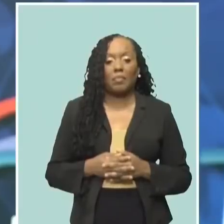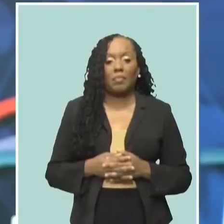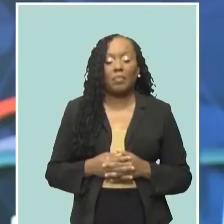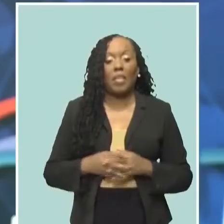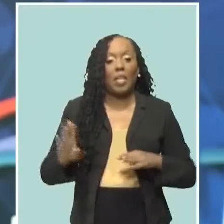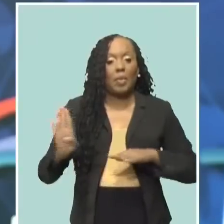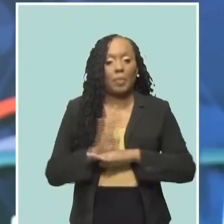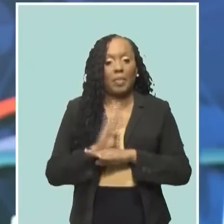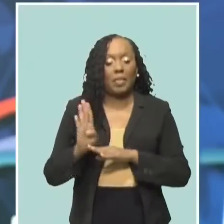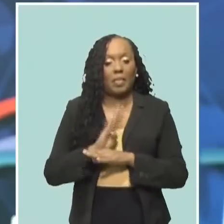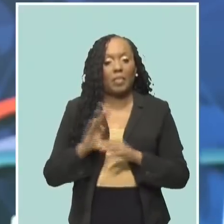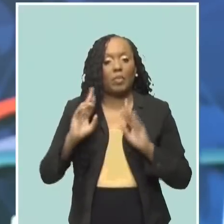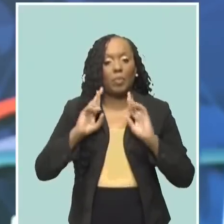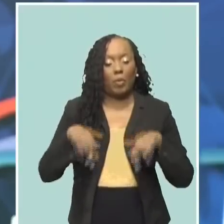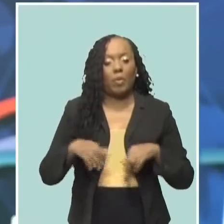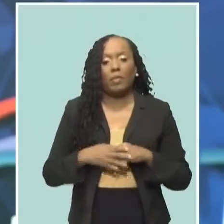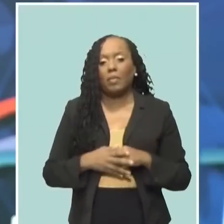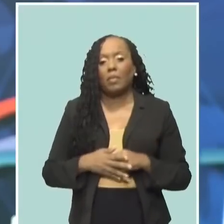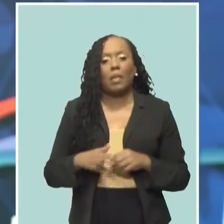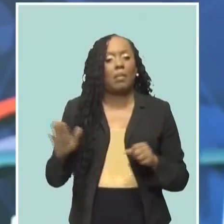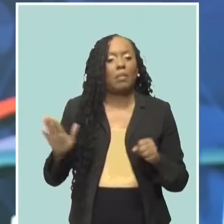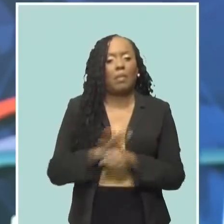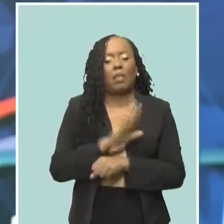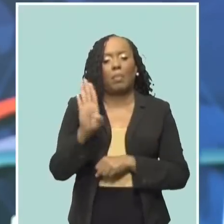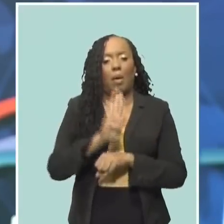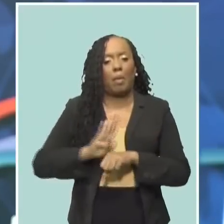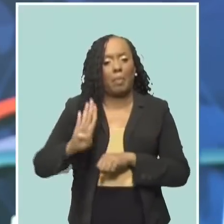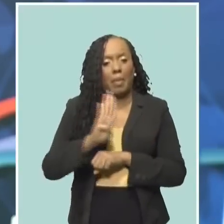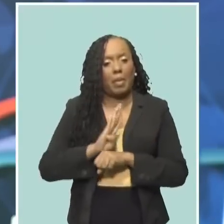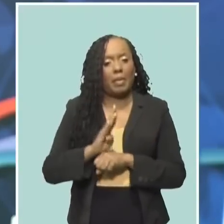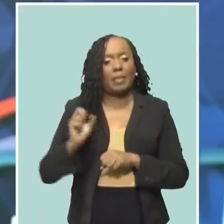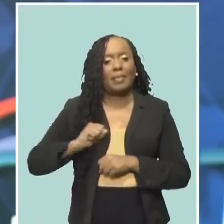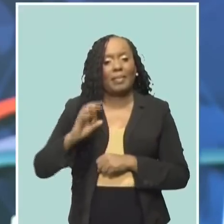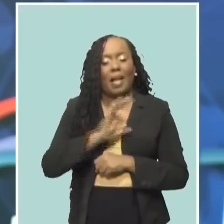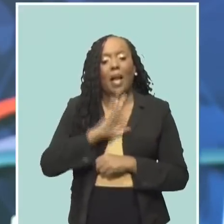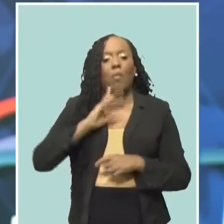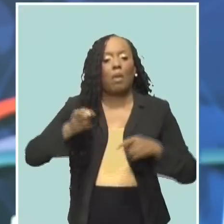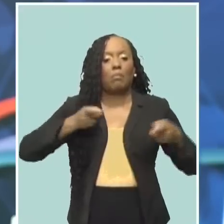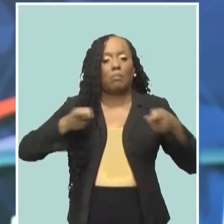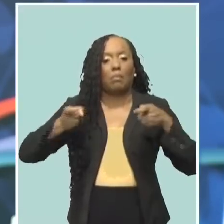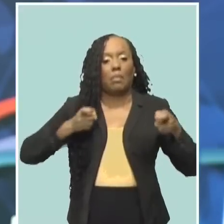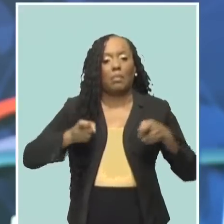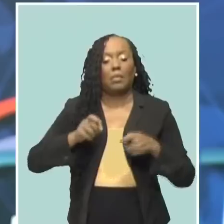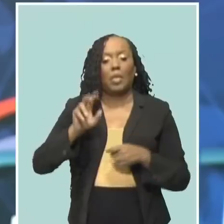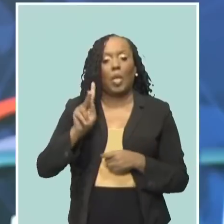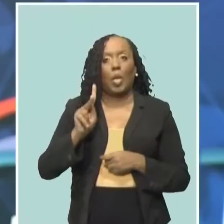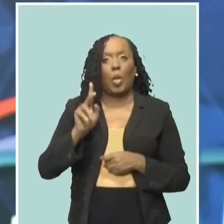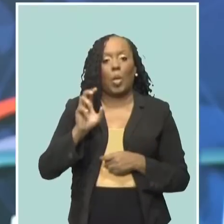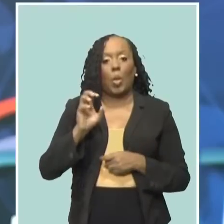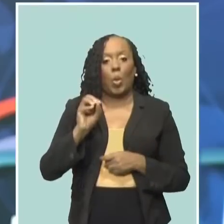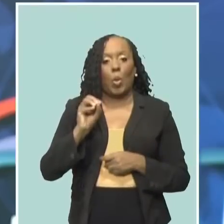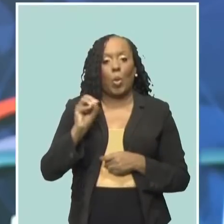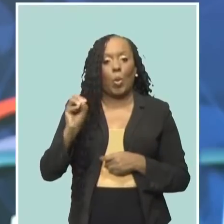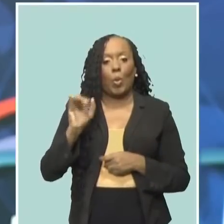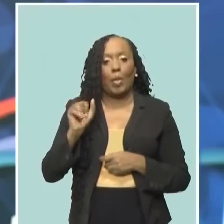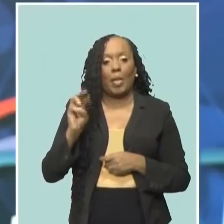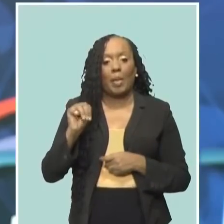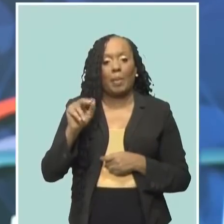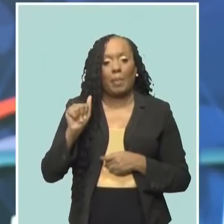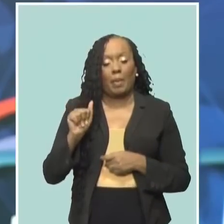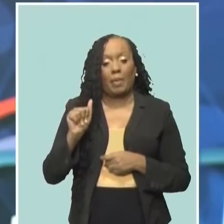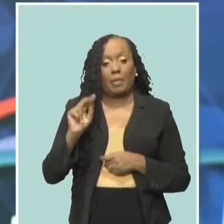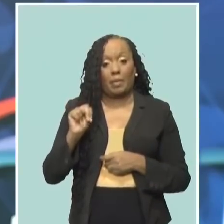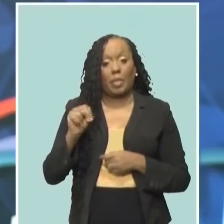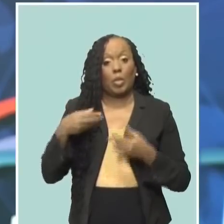In business tonight, a totally Barbadian staff will run Dutch megastore Koyman from January 2025.